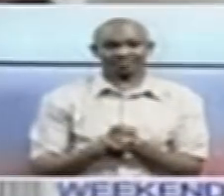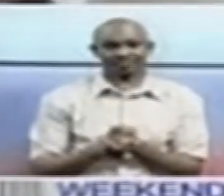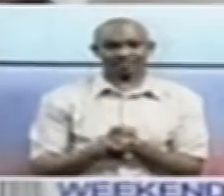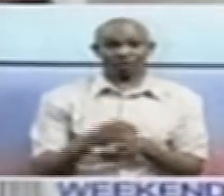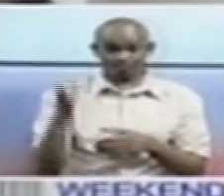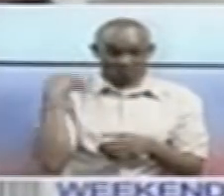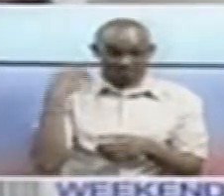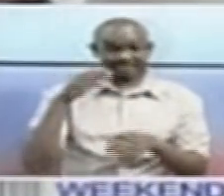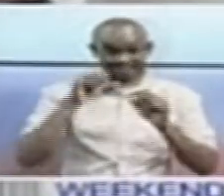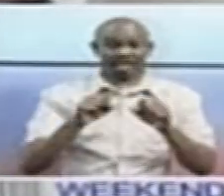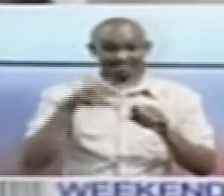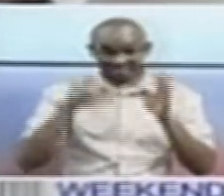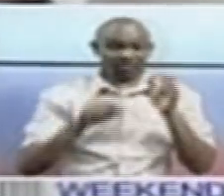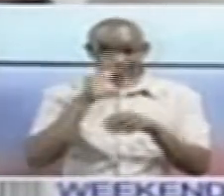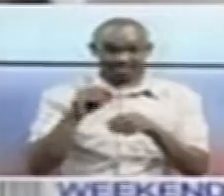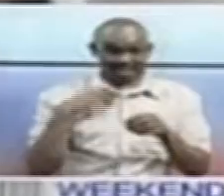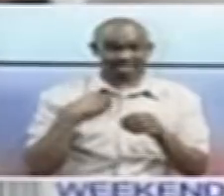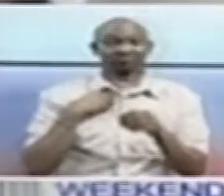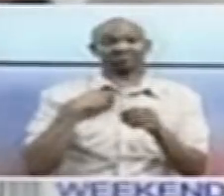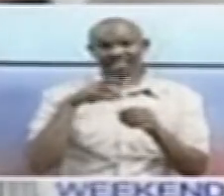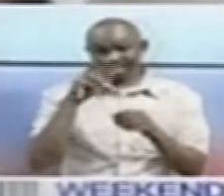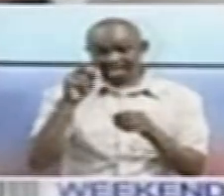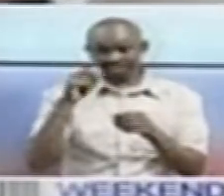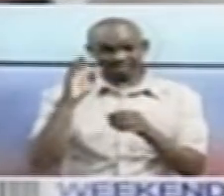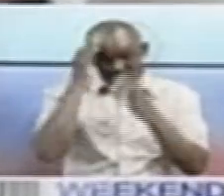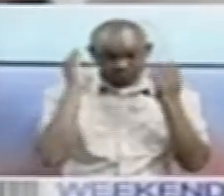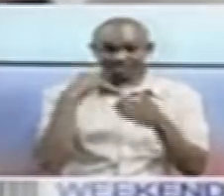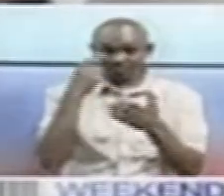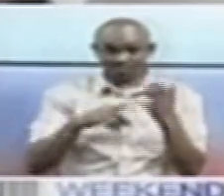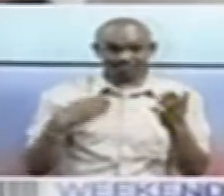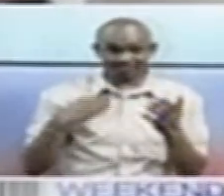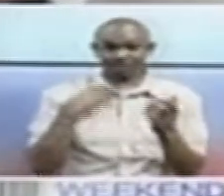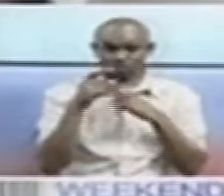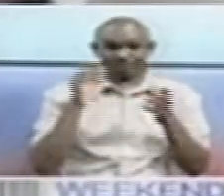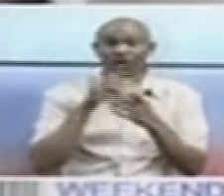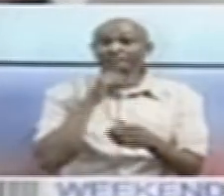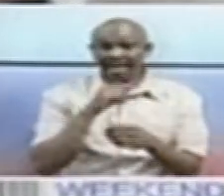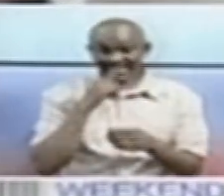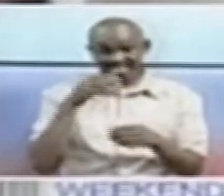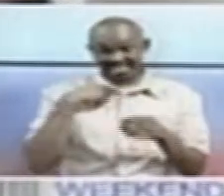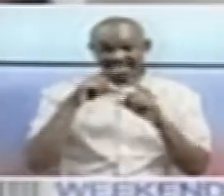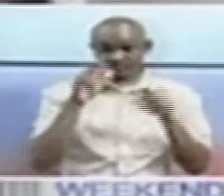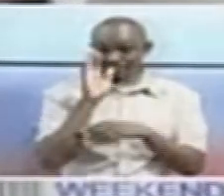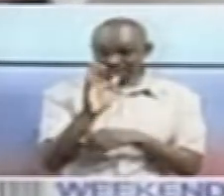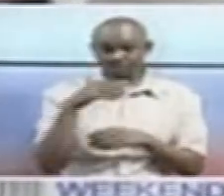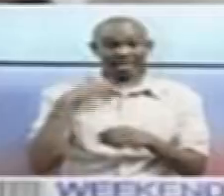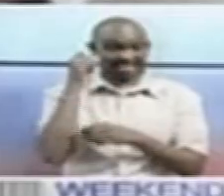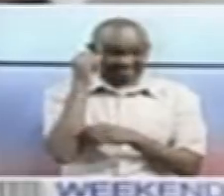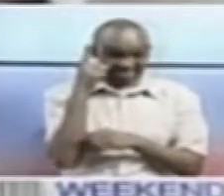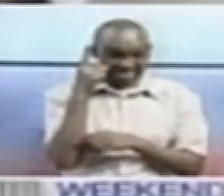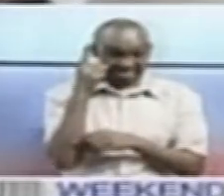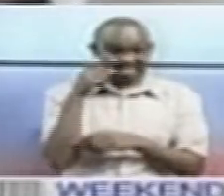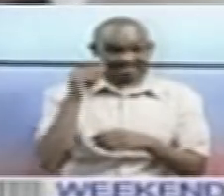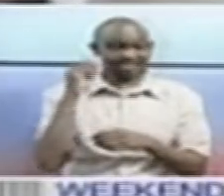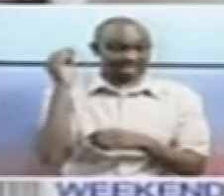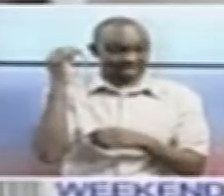Former South African President Nelson Mandela once said, if you talk to a man in a language that he understands, that